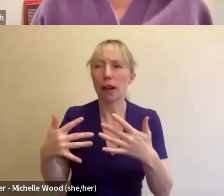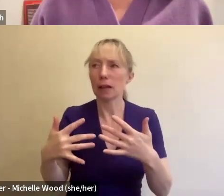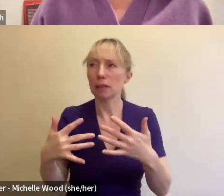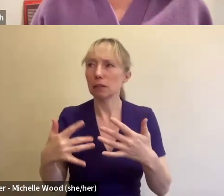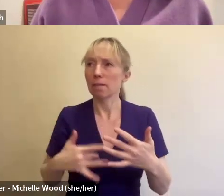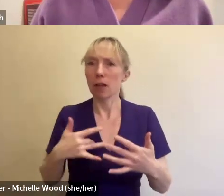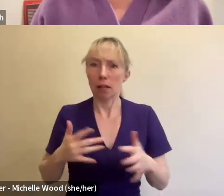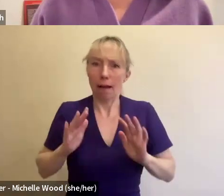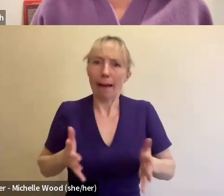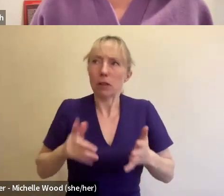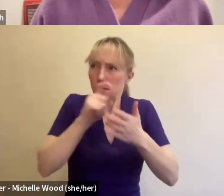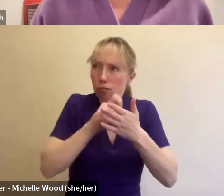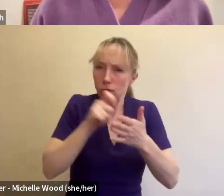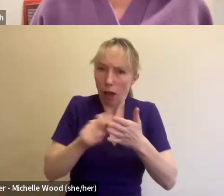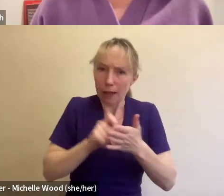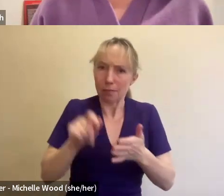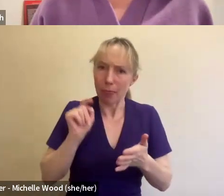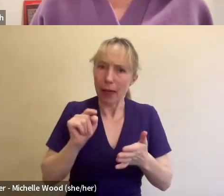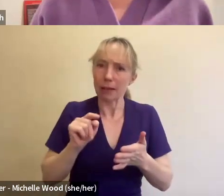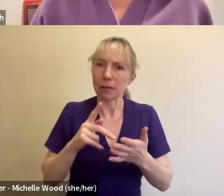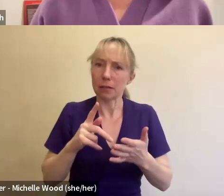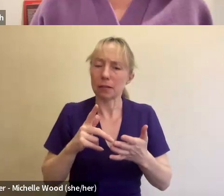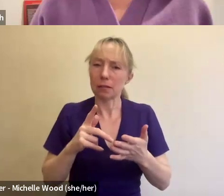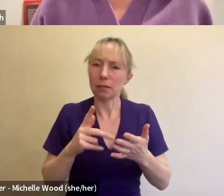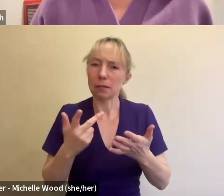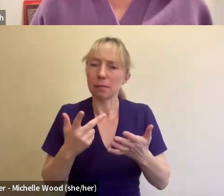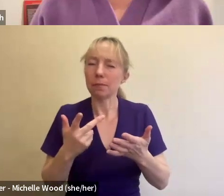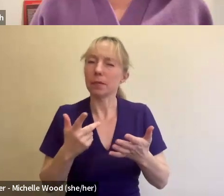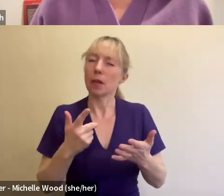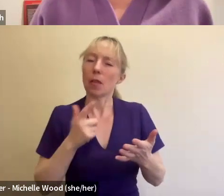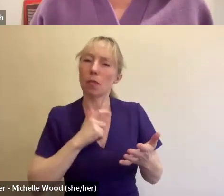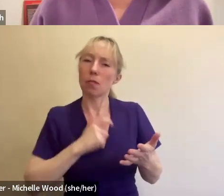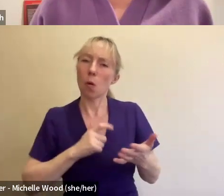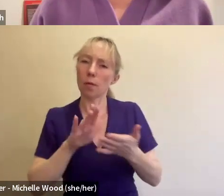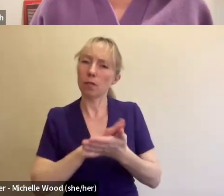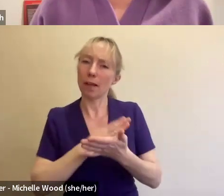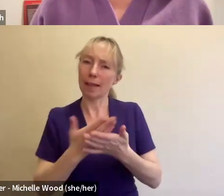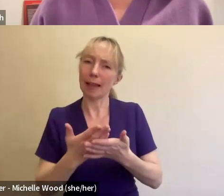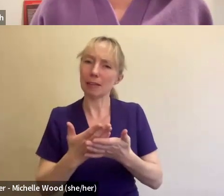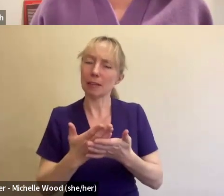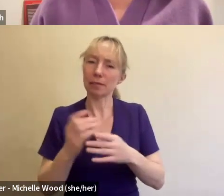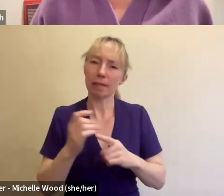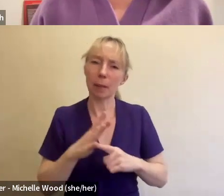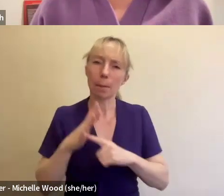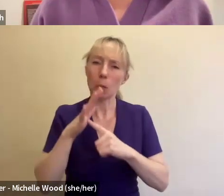down. And I think the role of the translator, it becomes very